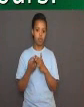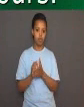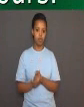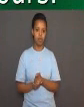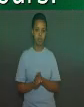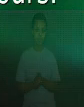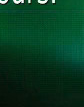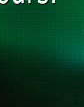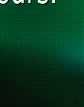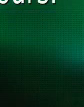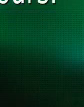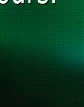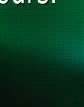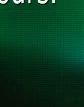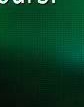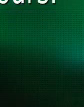Begin.